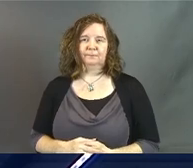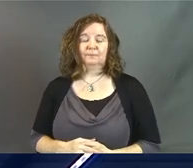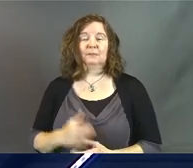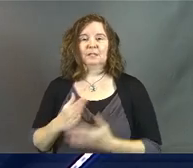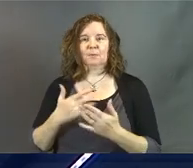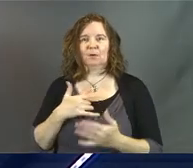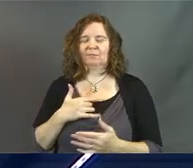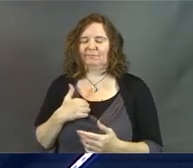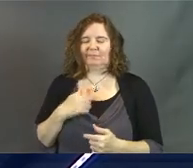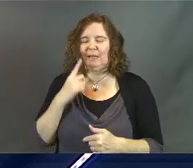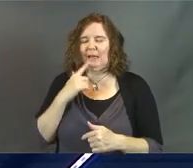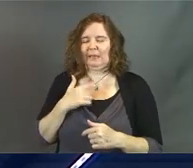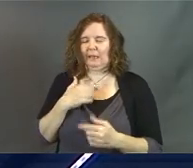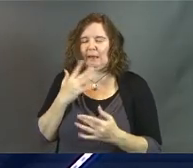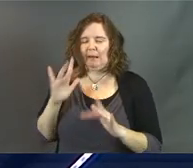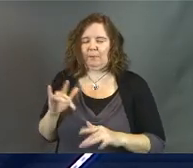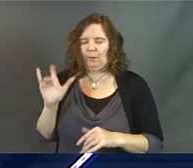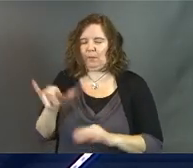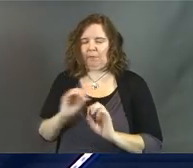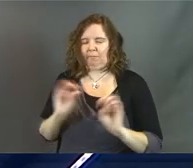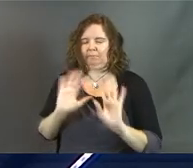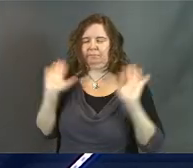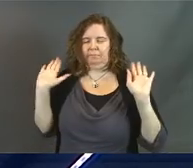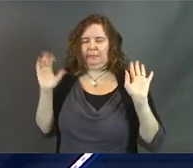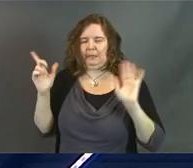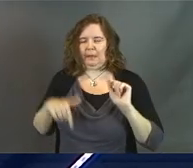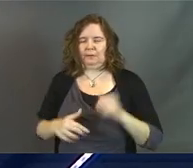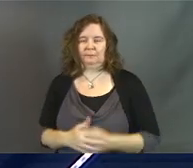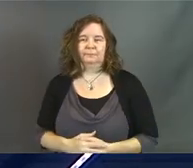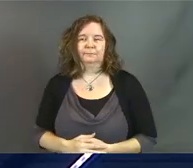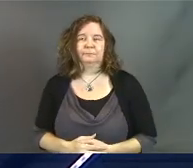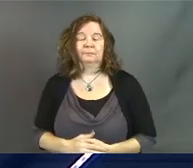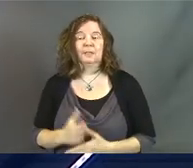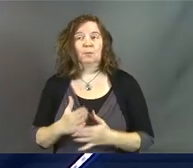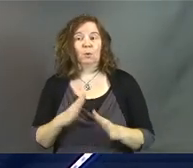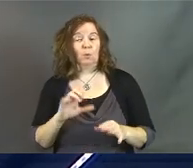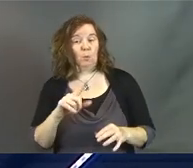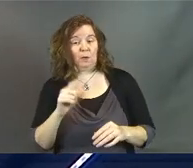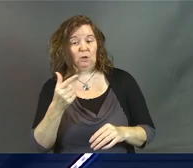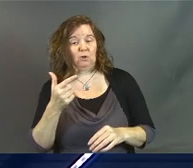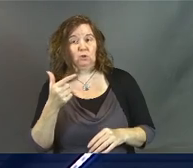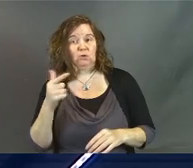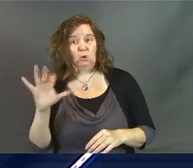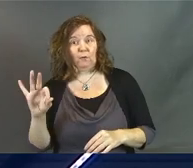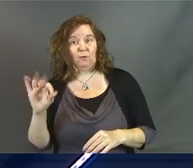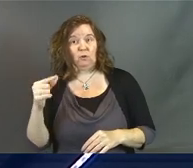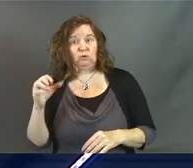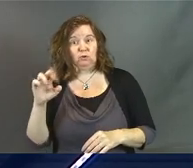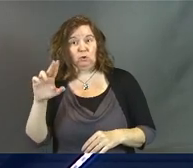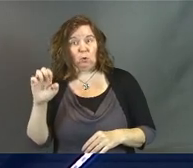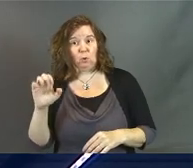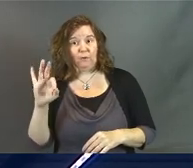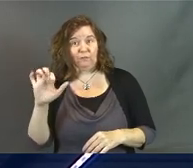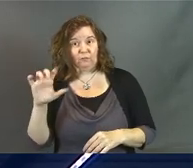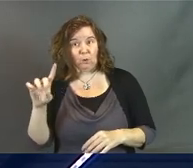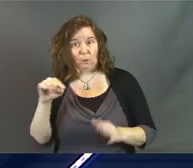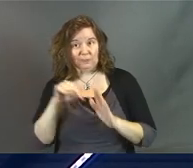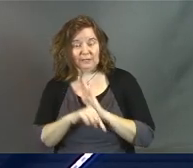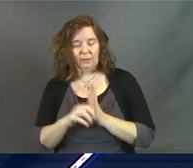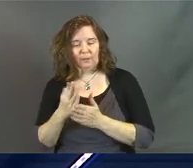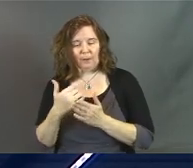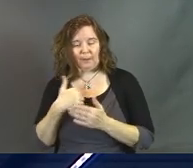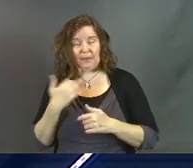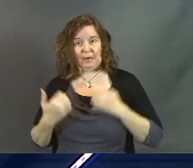And some of you are like, I can't empathize with that at all. And some of you are like, when George Floyd was killed, there was a part of me